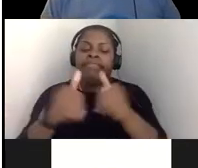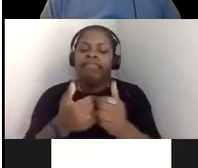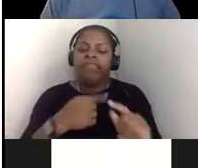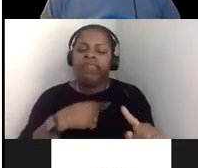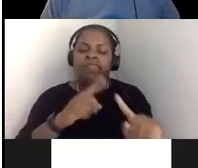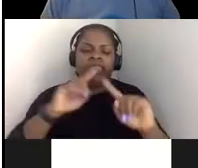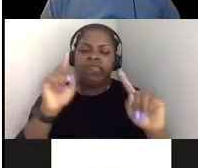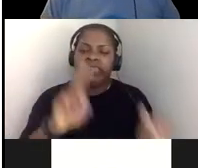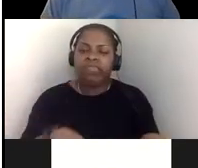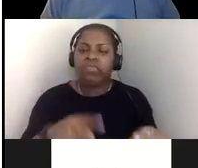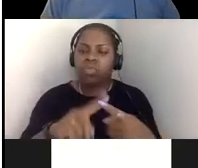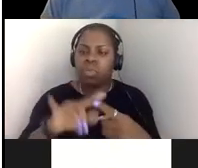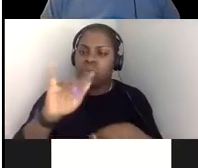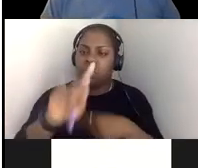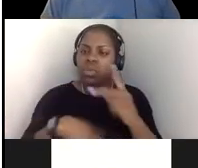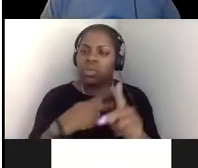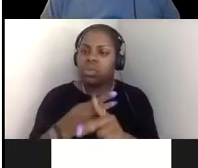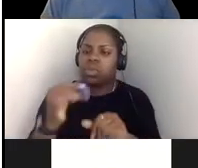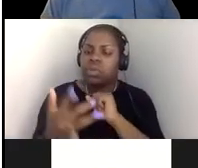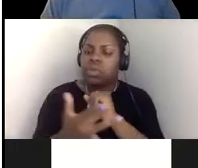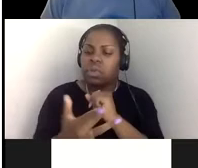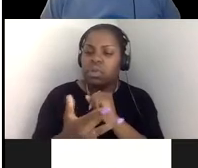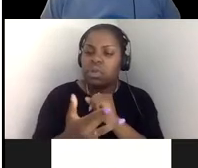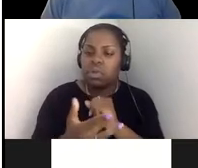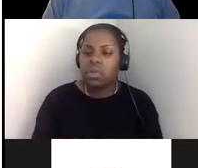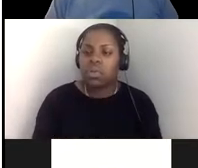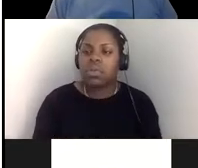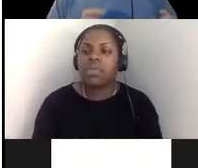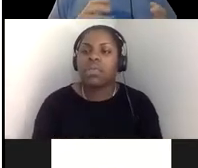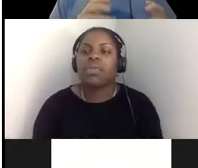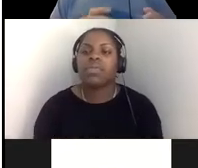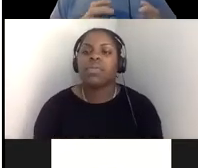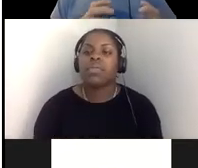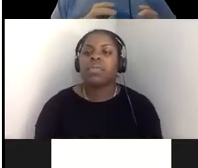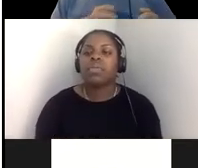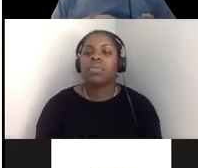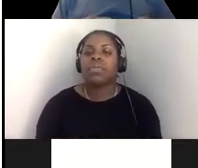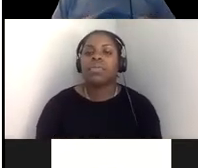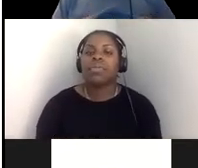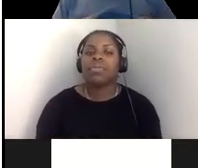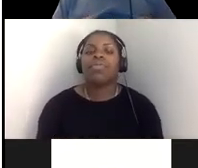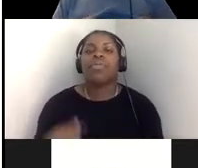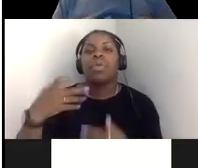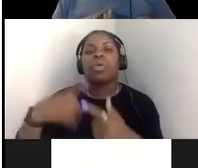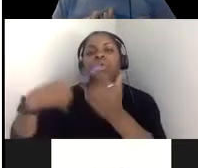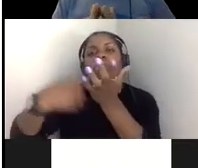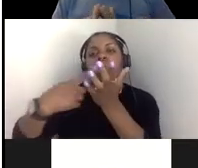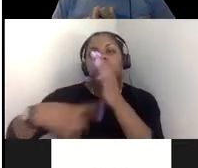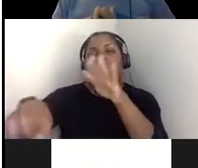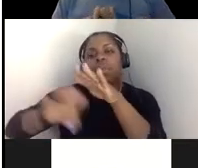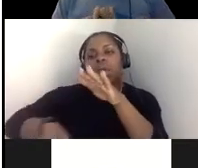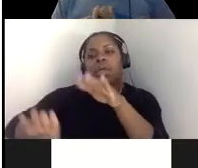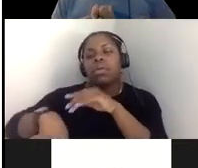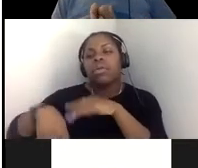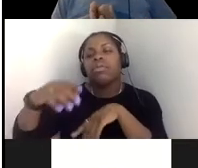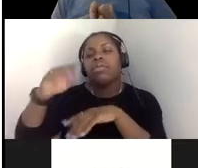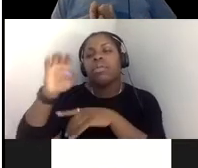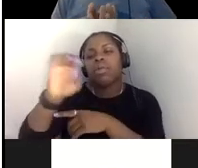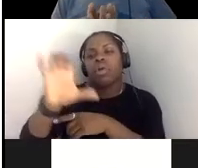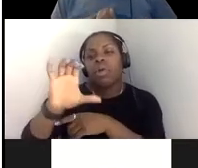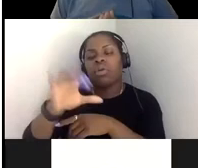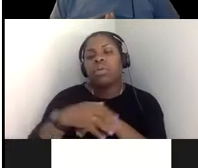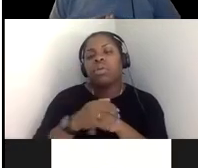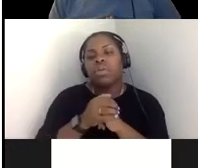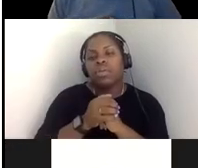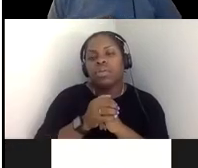to this technology. So I want to just go through some of these basics of electronic monitoring.